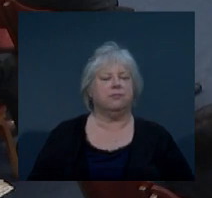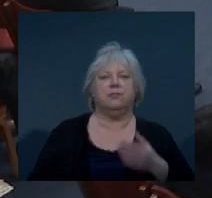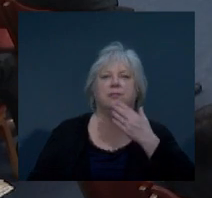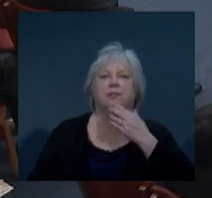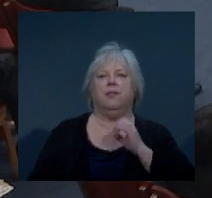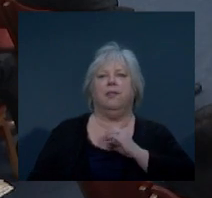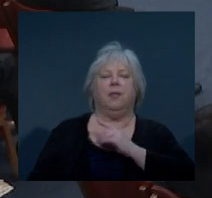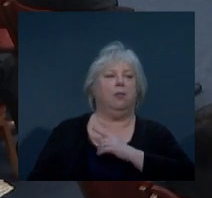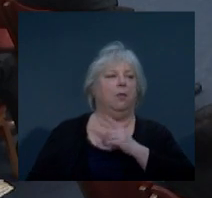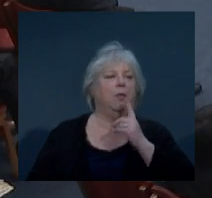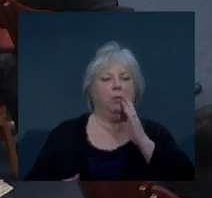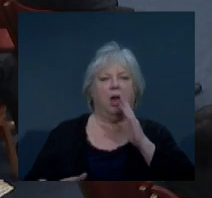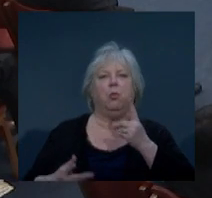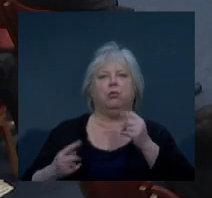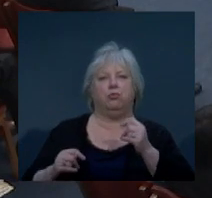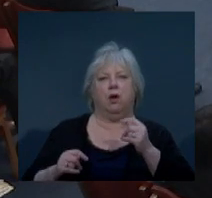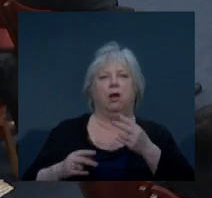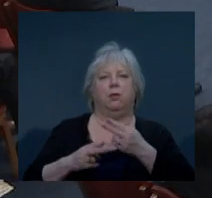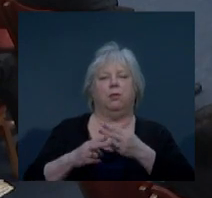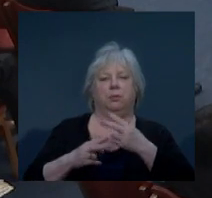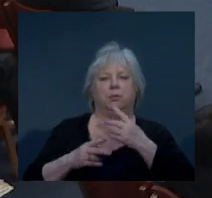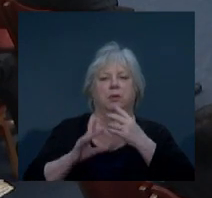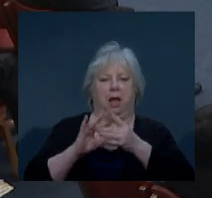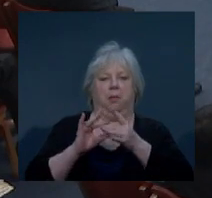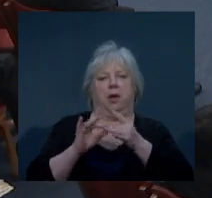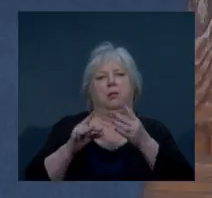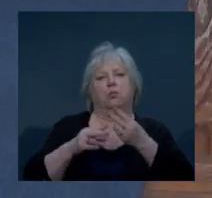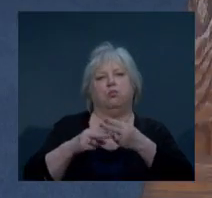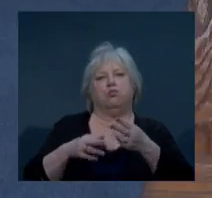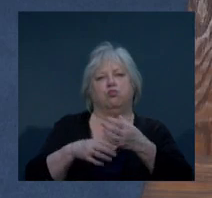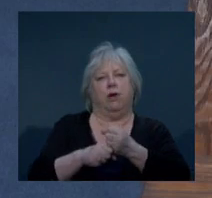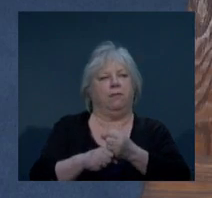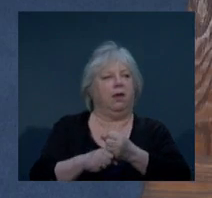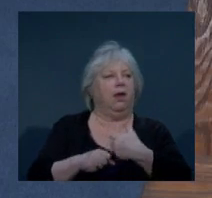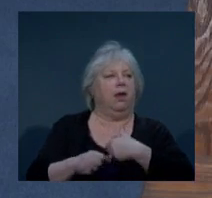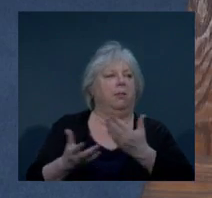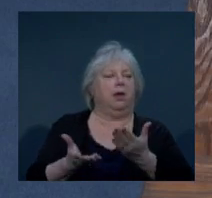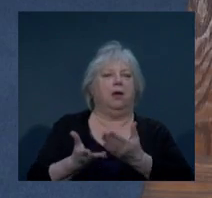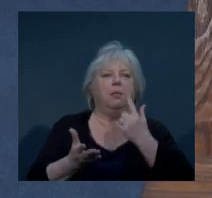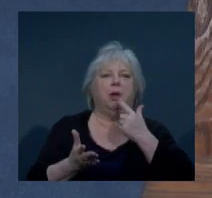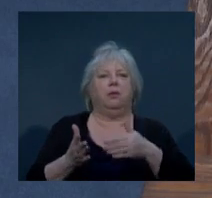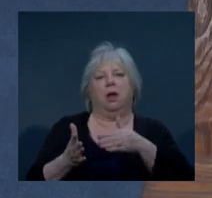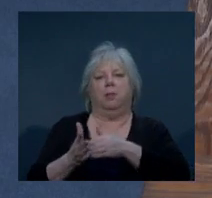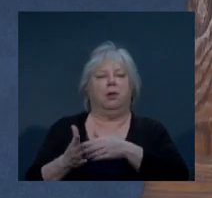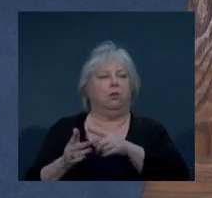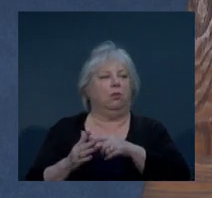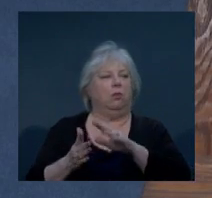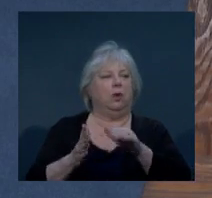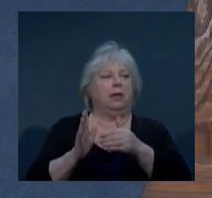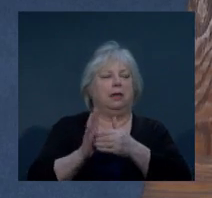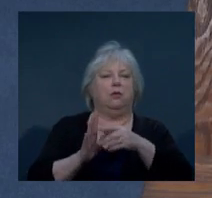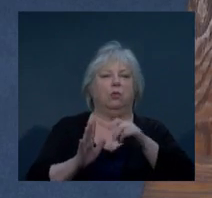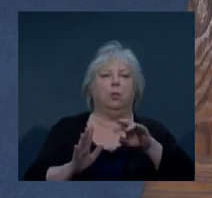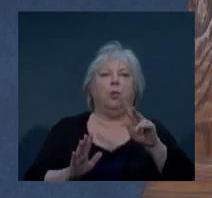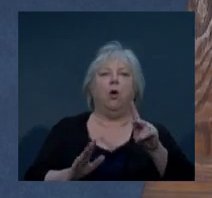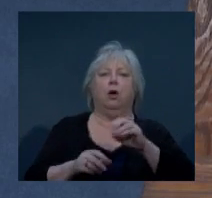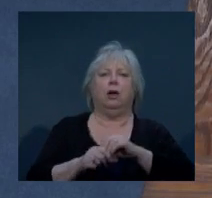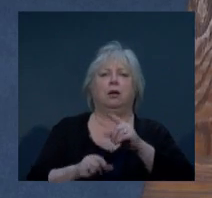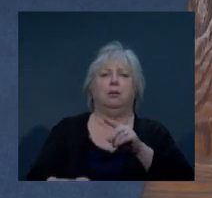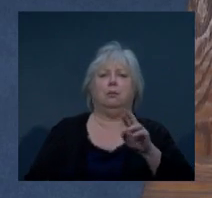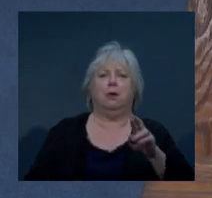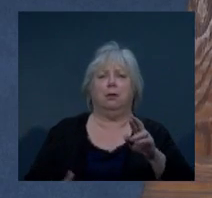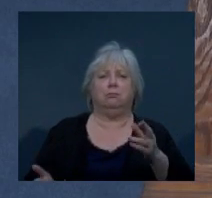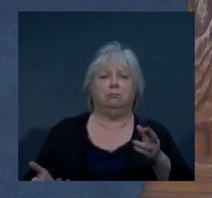Thank you, Board. I'm going to try to be brief. But I'm here today because of the opposition, I guess, to a central park in Little